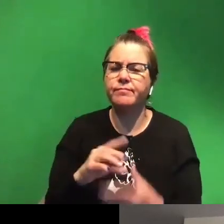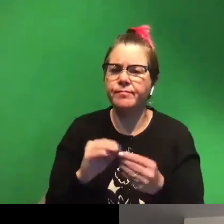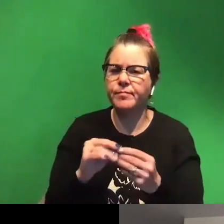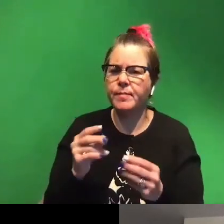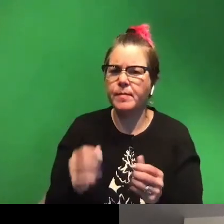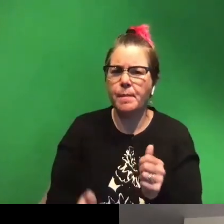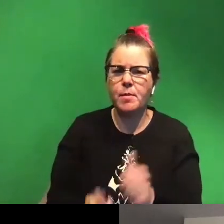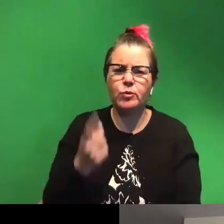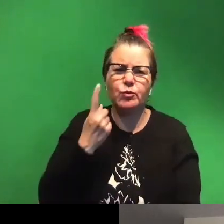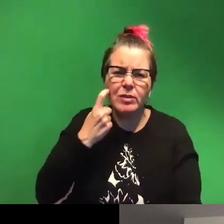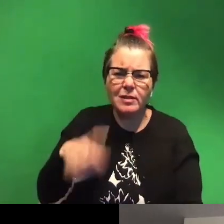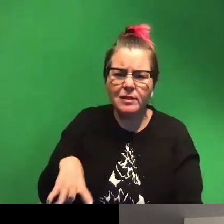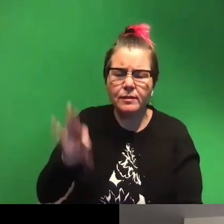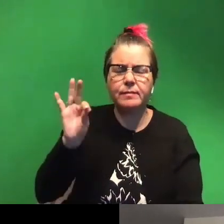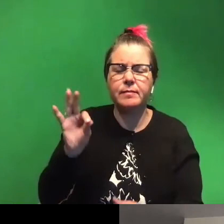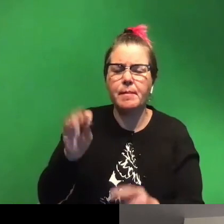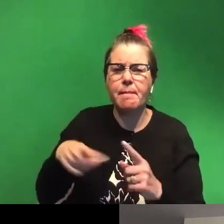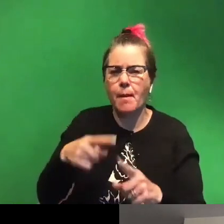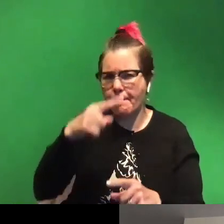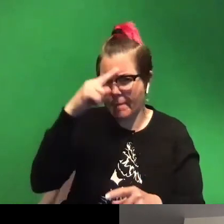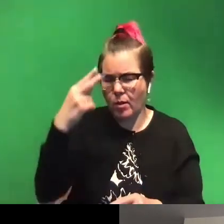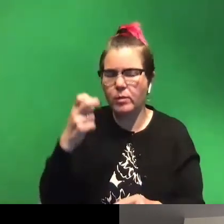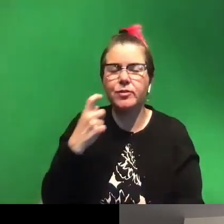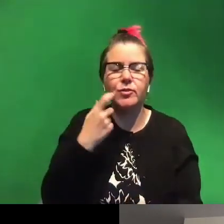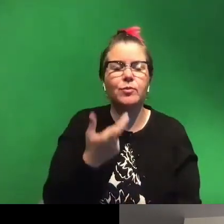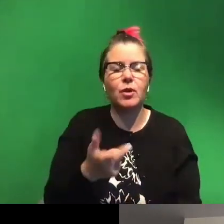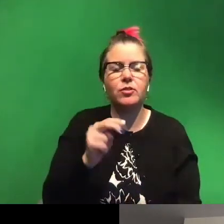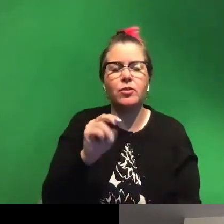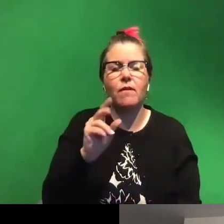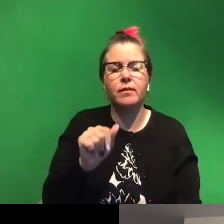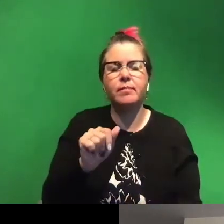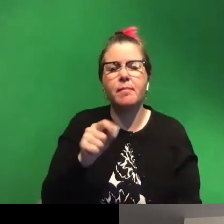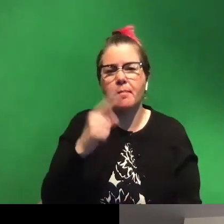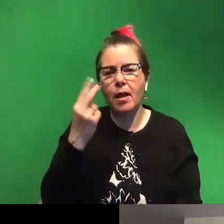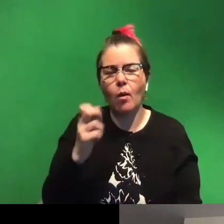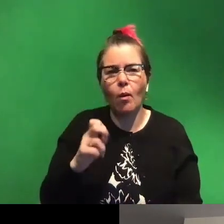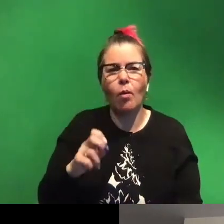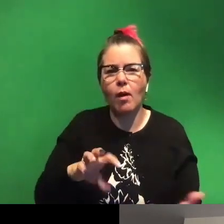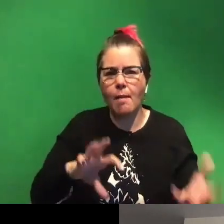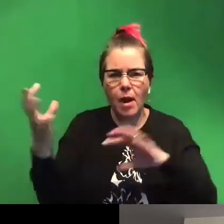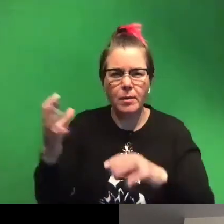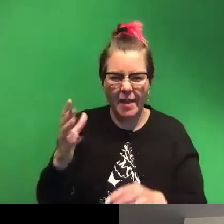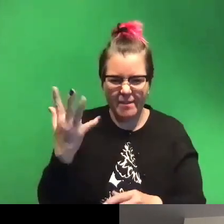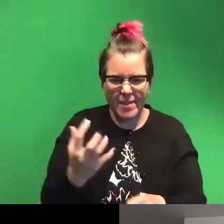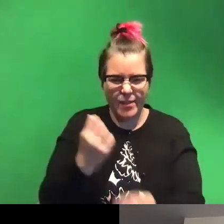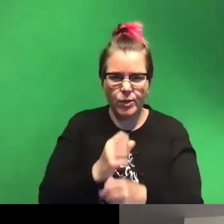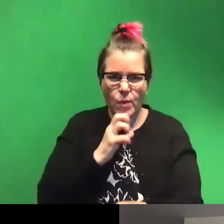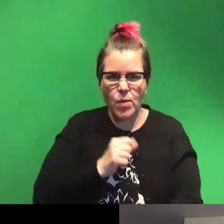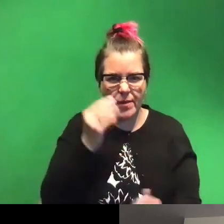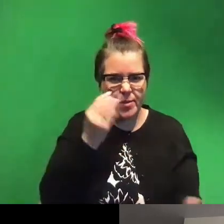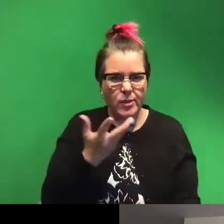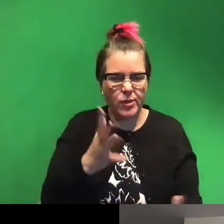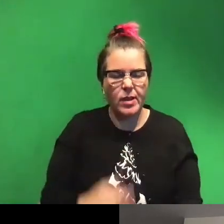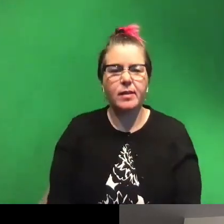we've learned about black holes? You were just watching Nova's Black Hole Apocalypse, but that information's 5 years old. Yeah.